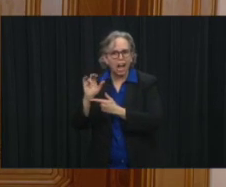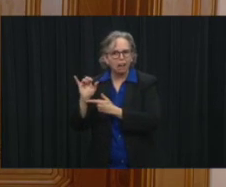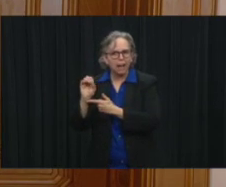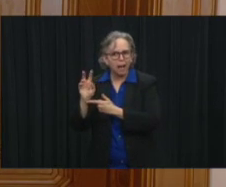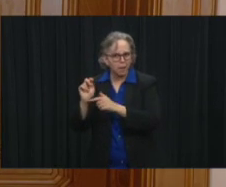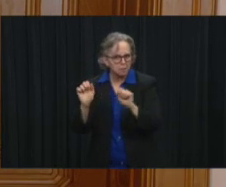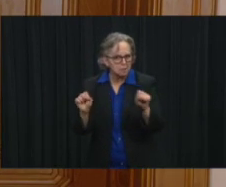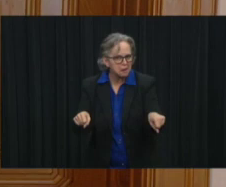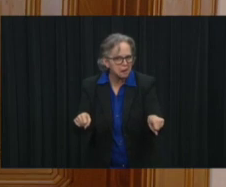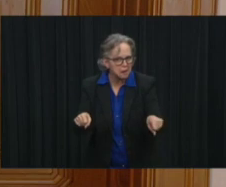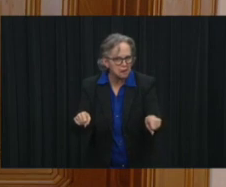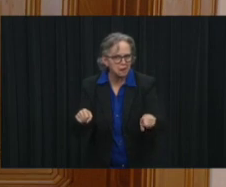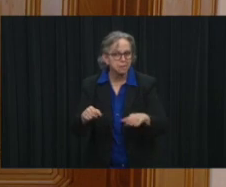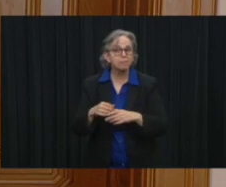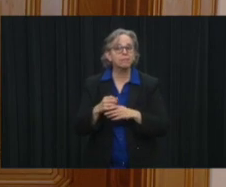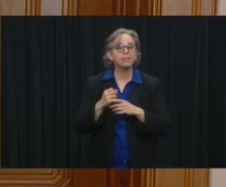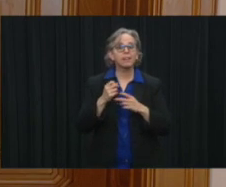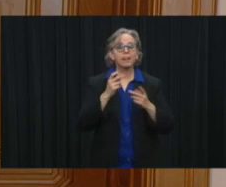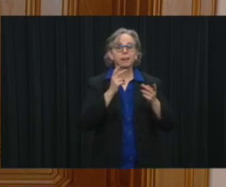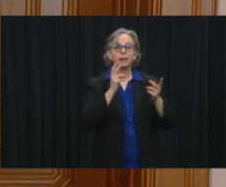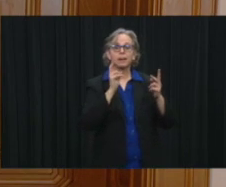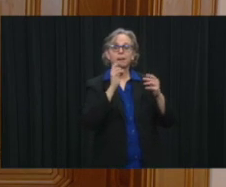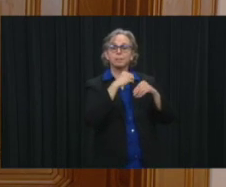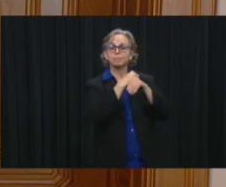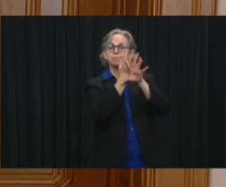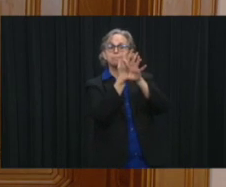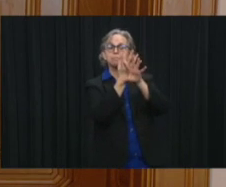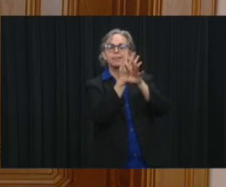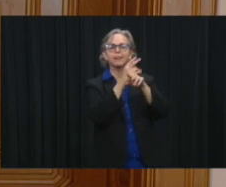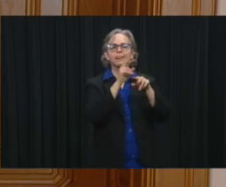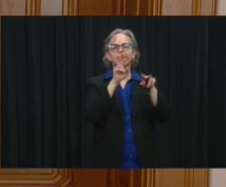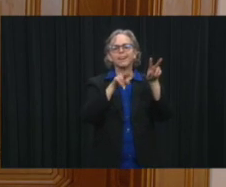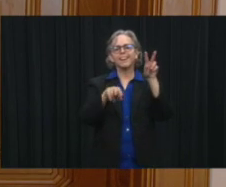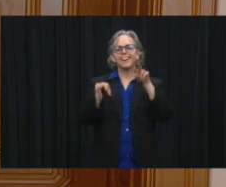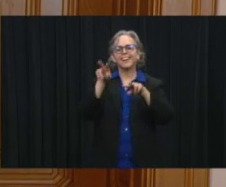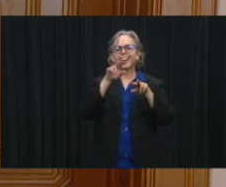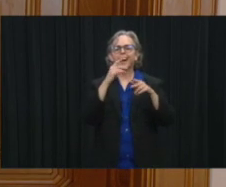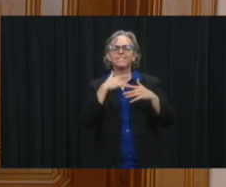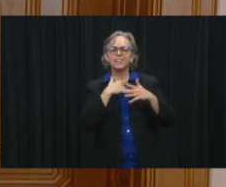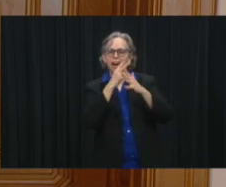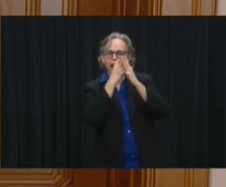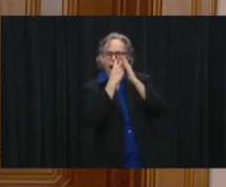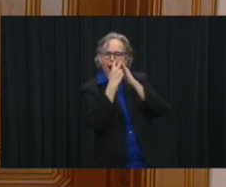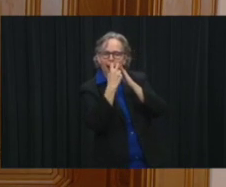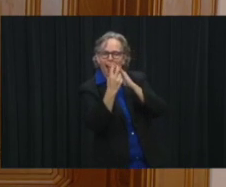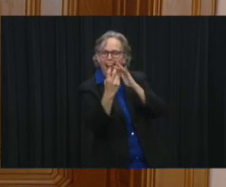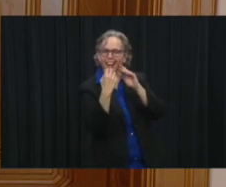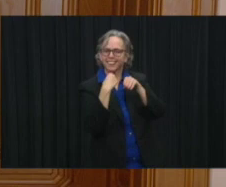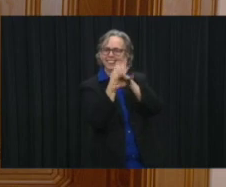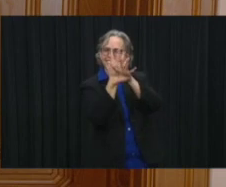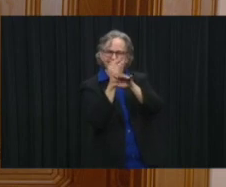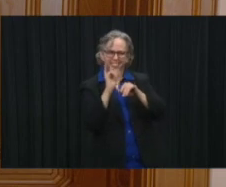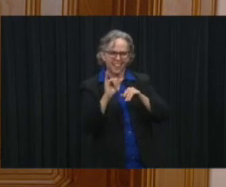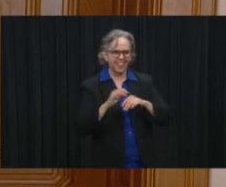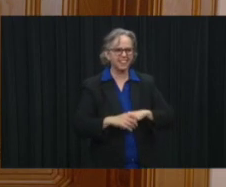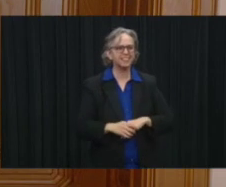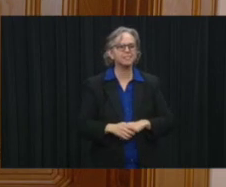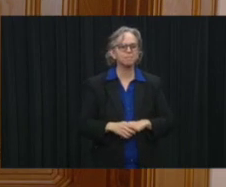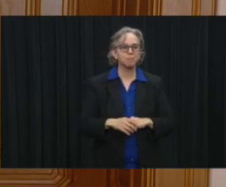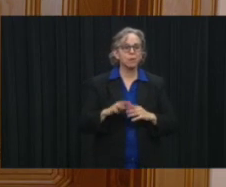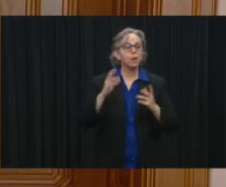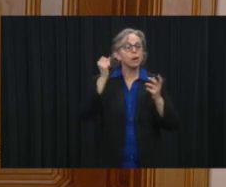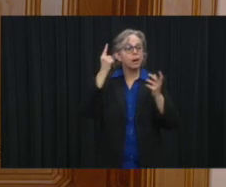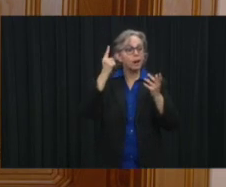around the state. There are currently more than 250 local restaurant shops and virtual activities being